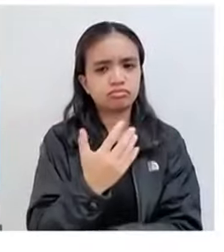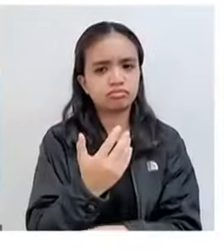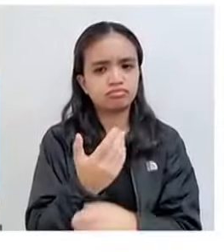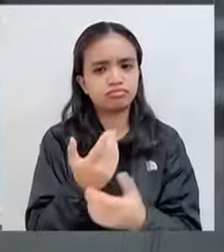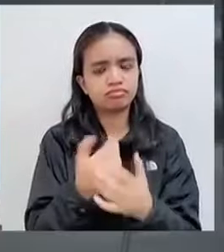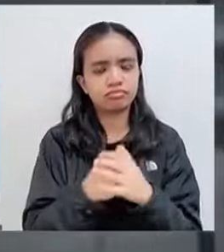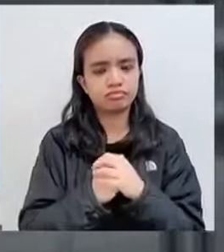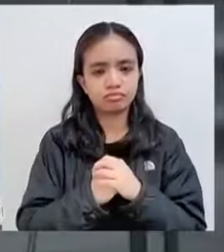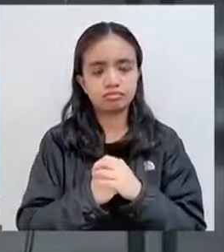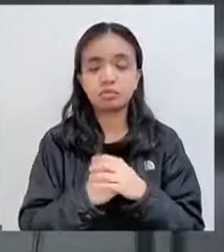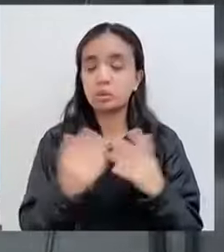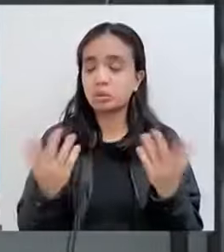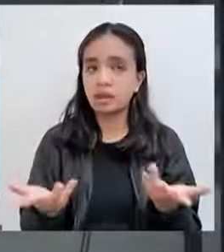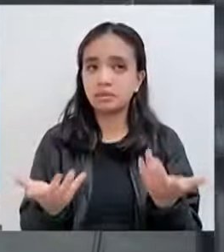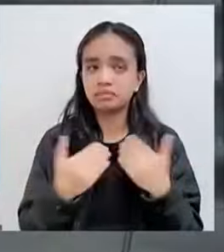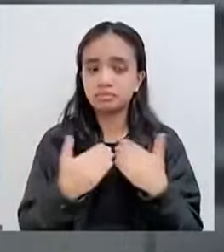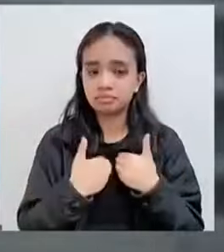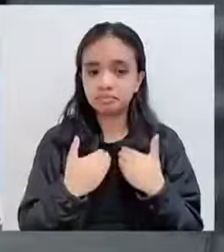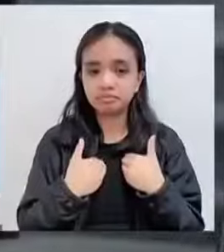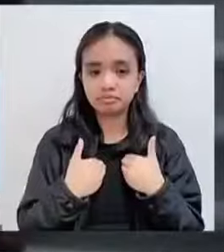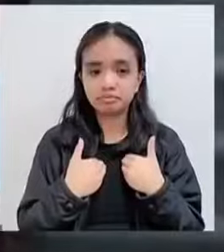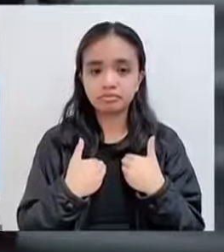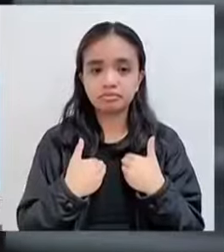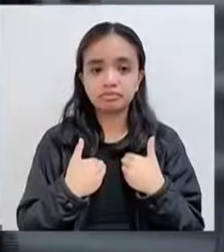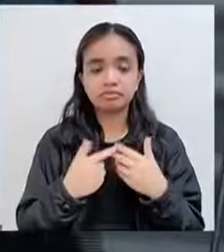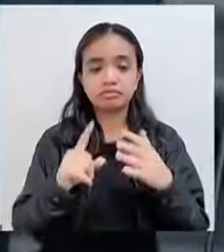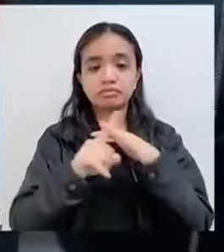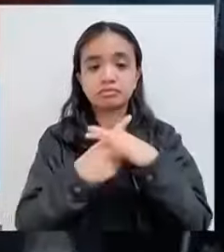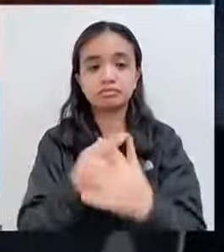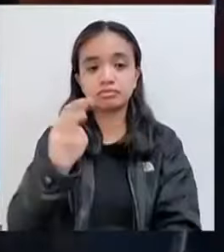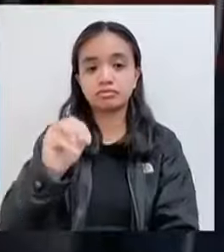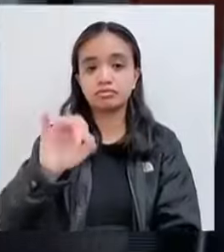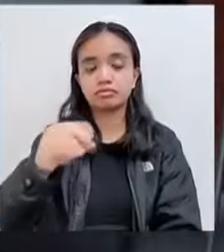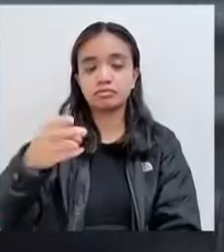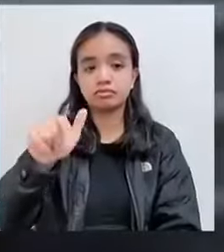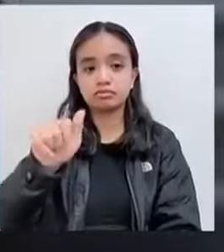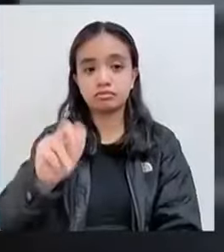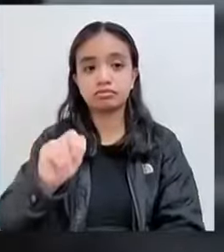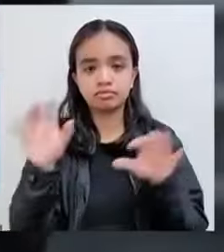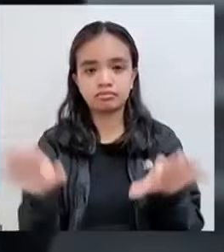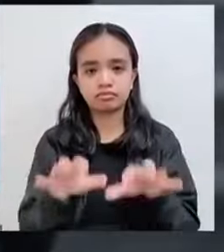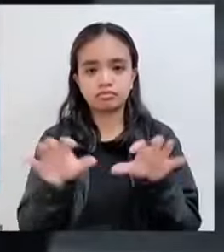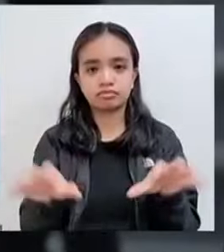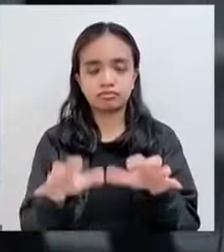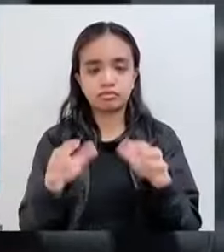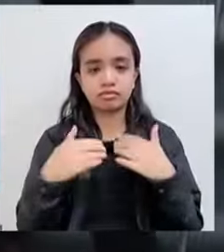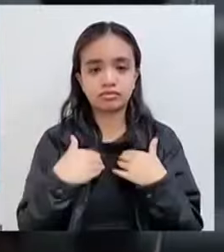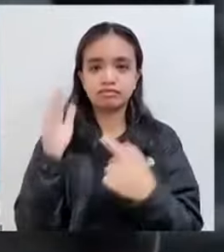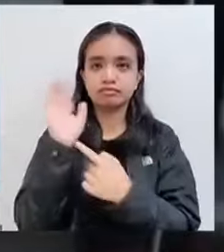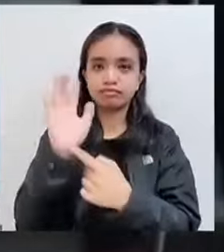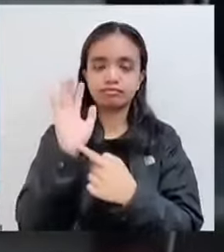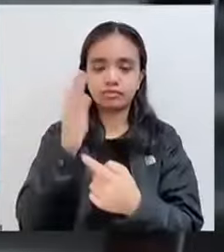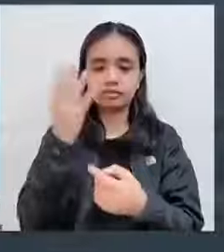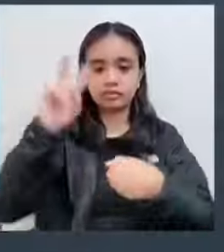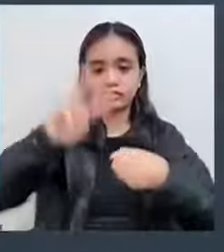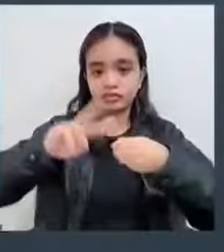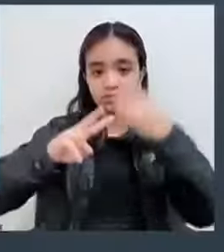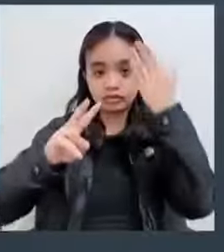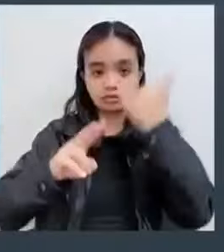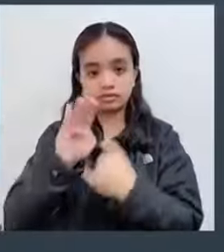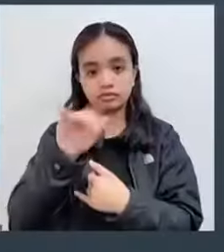Well, there was an effort that started in Michigan to have a protest vote because of Biden's staunch support